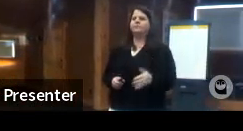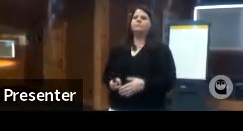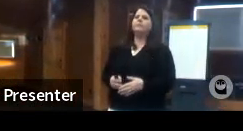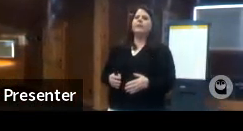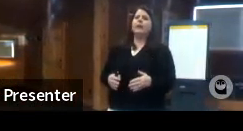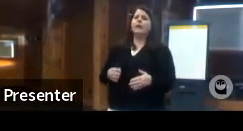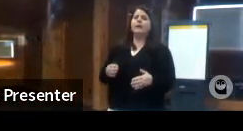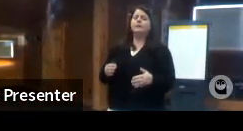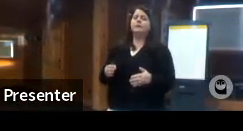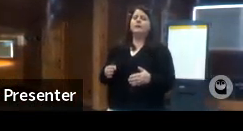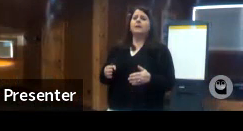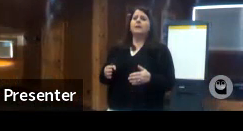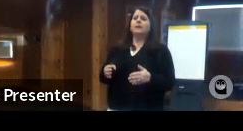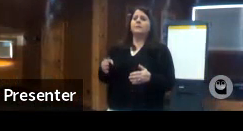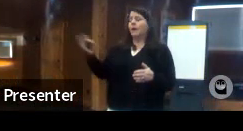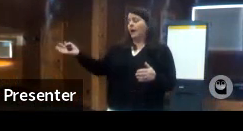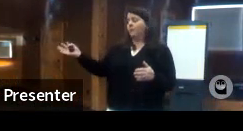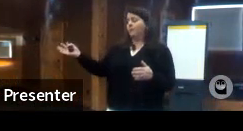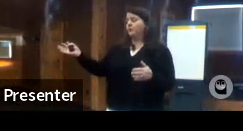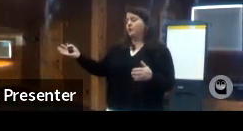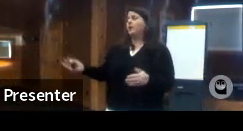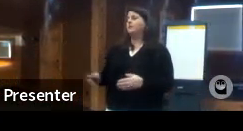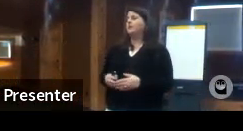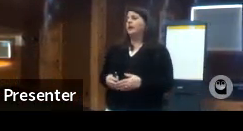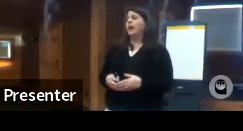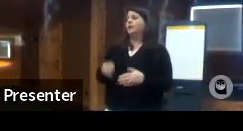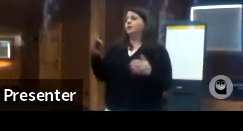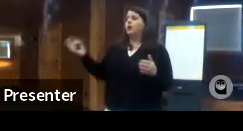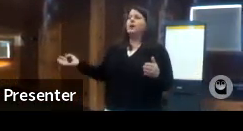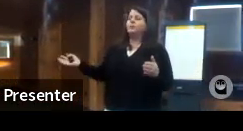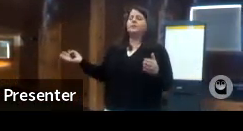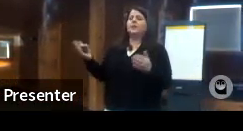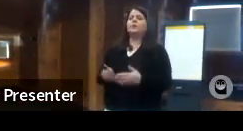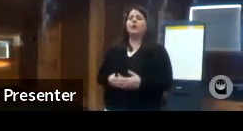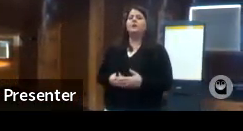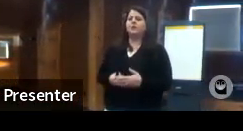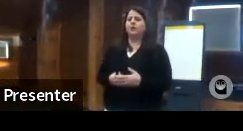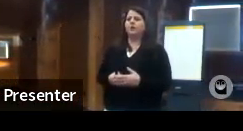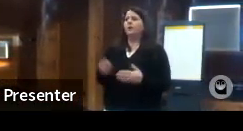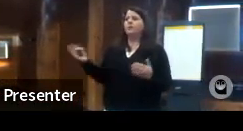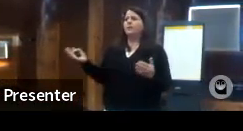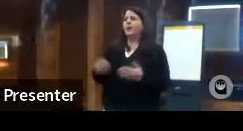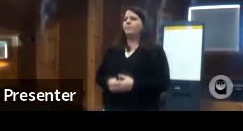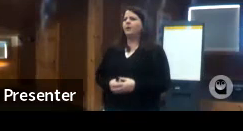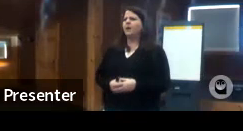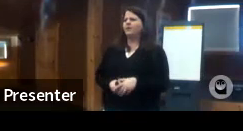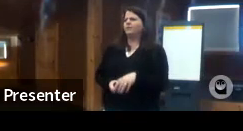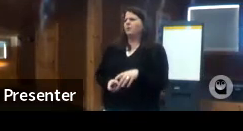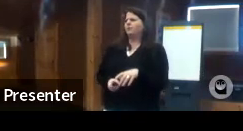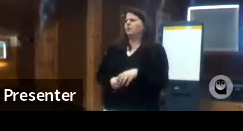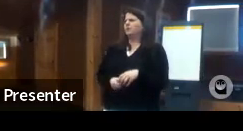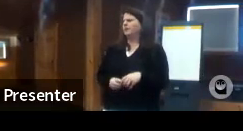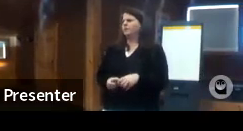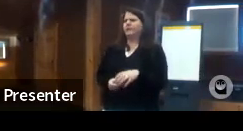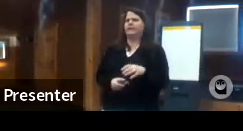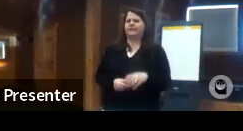way, and I have a brother, Sean, and Sean was to come across her, would he rape her? And she goes,